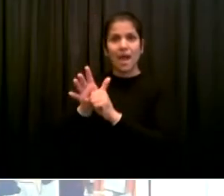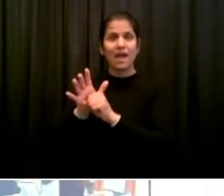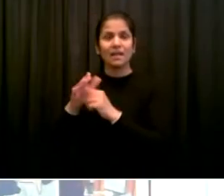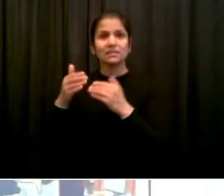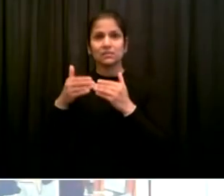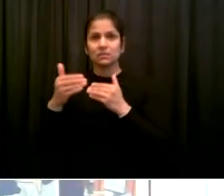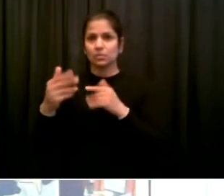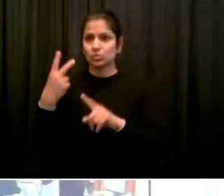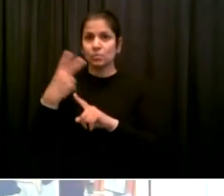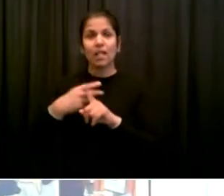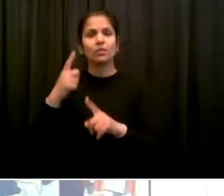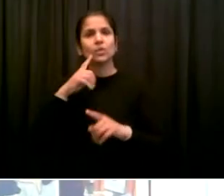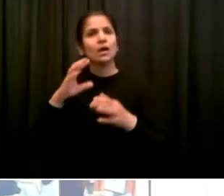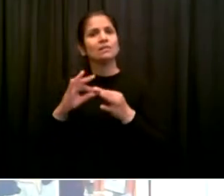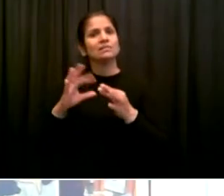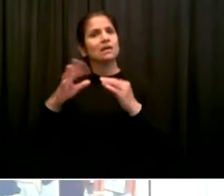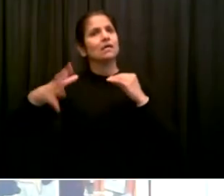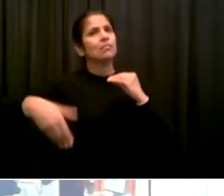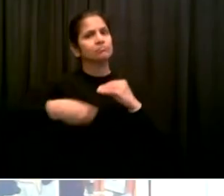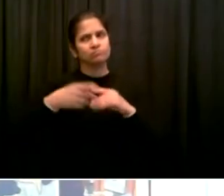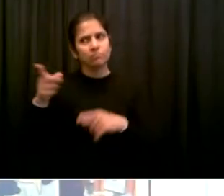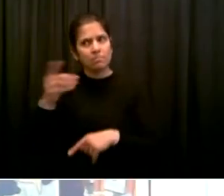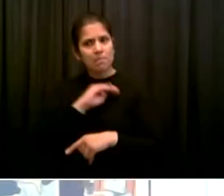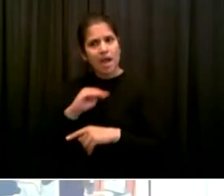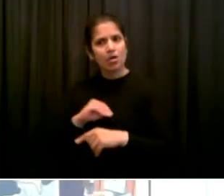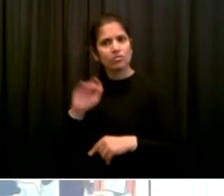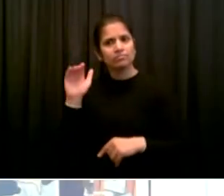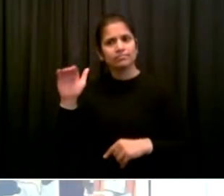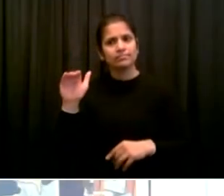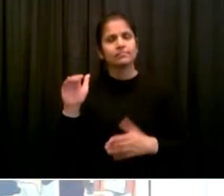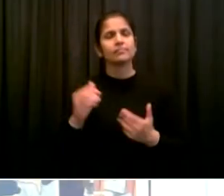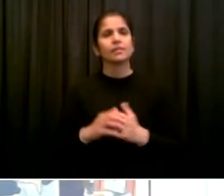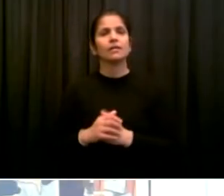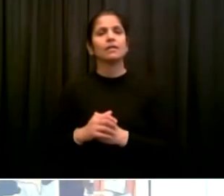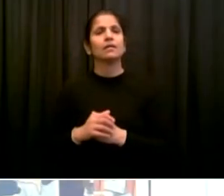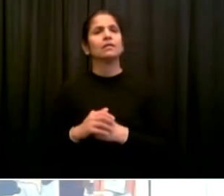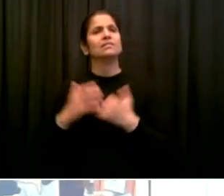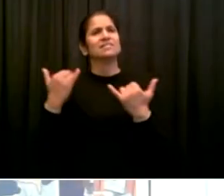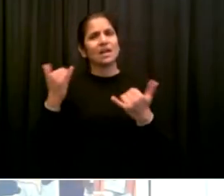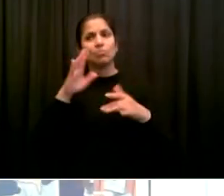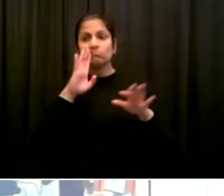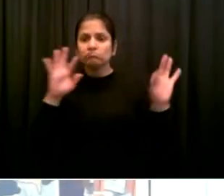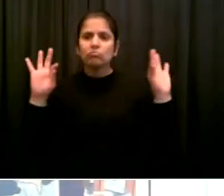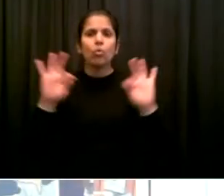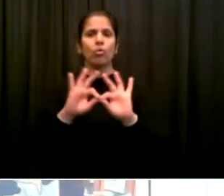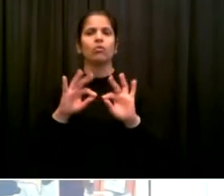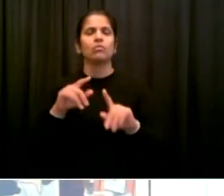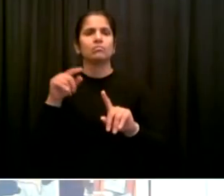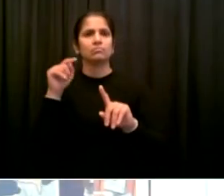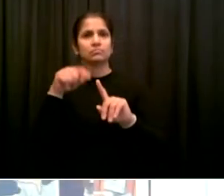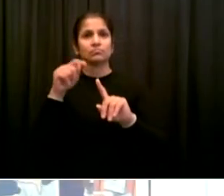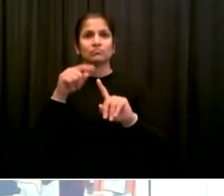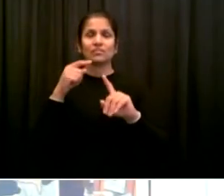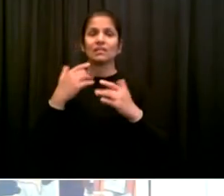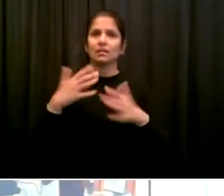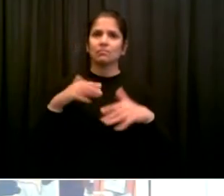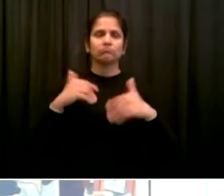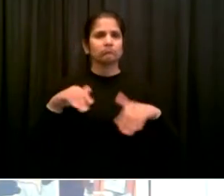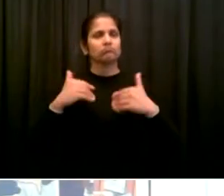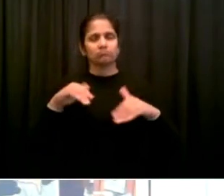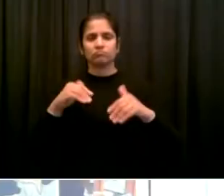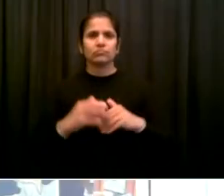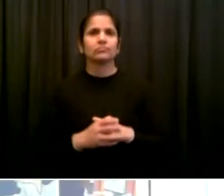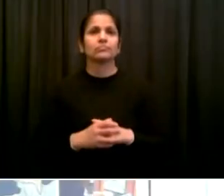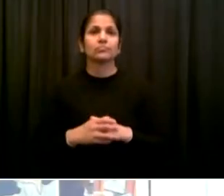the mayors is that this is such an important time for us to ensure that